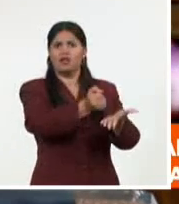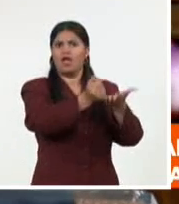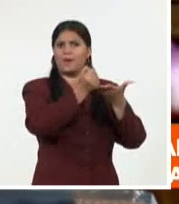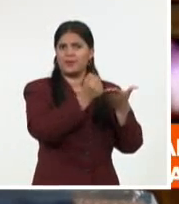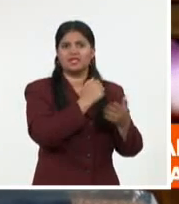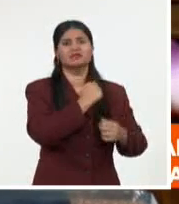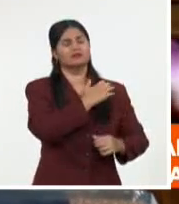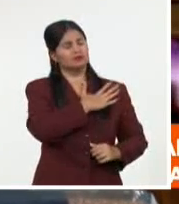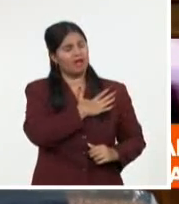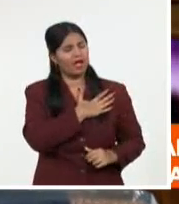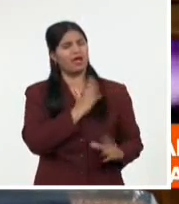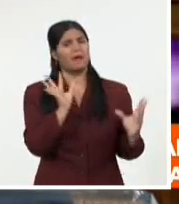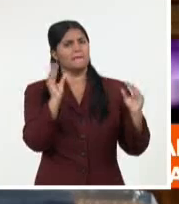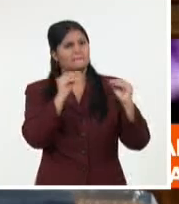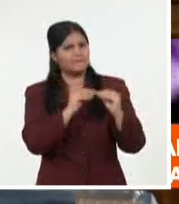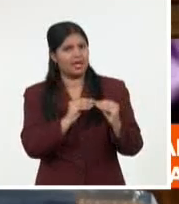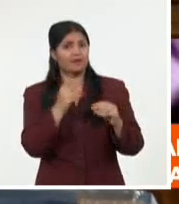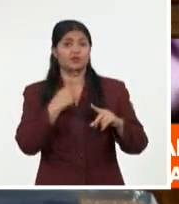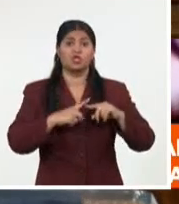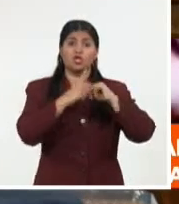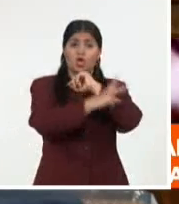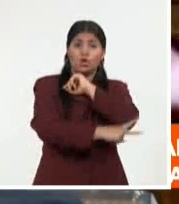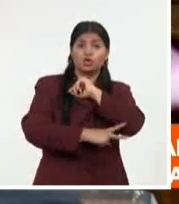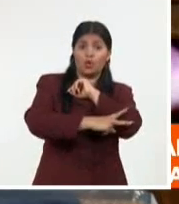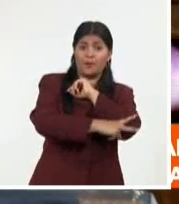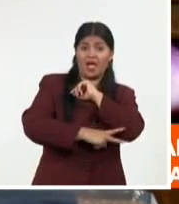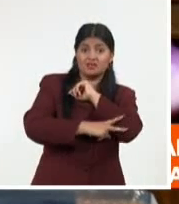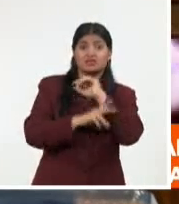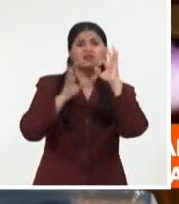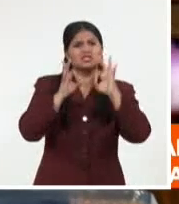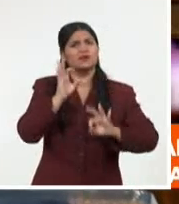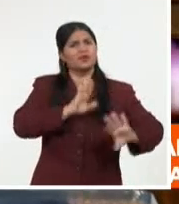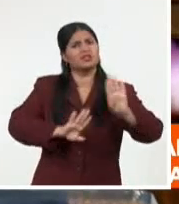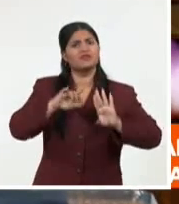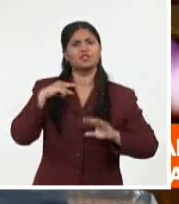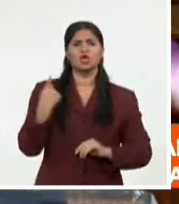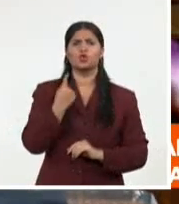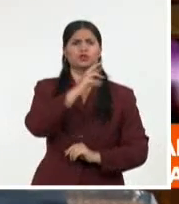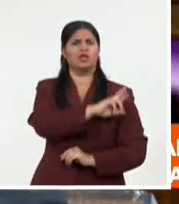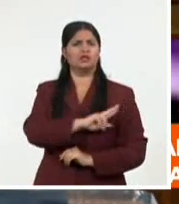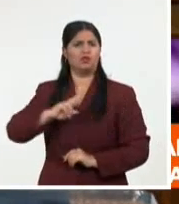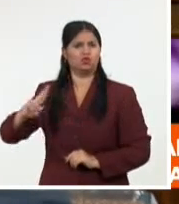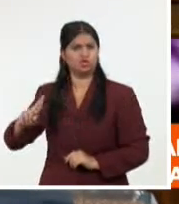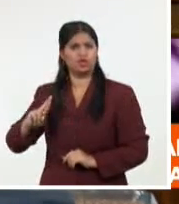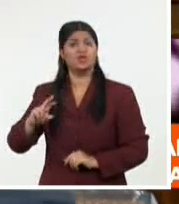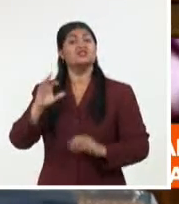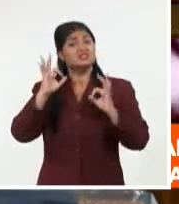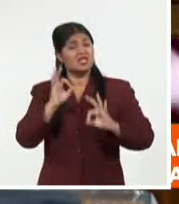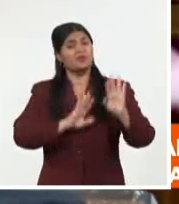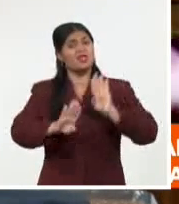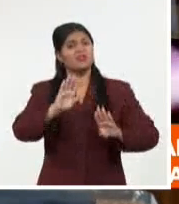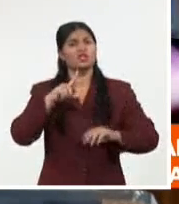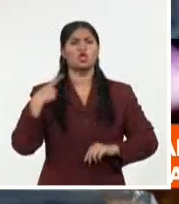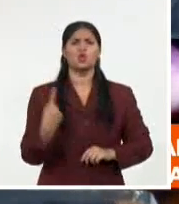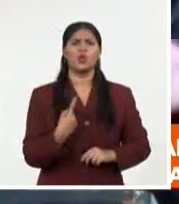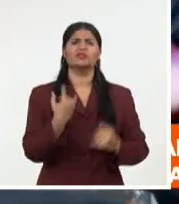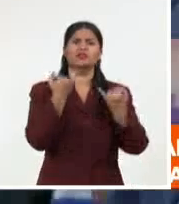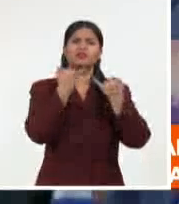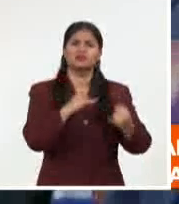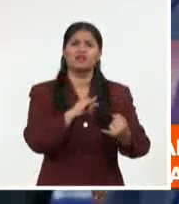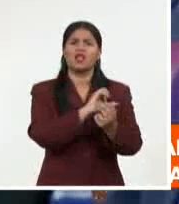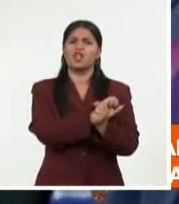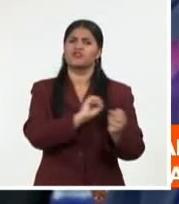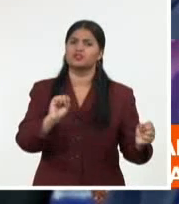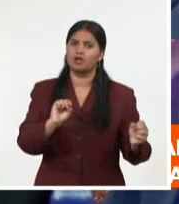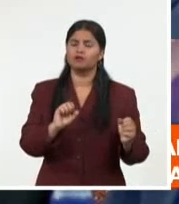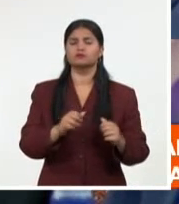sus justos reclamos de reparaciones históricas por los daños del colonialismo y la esclavitud. Cuba